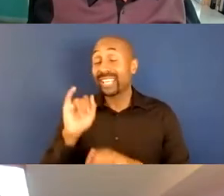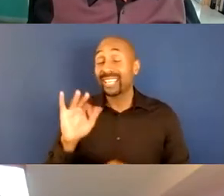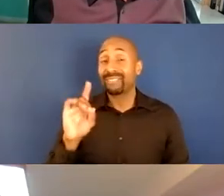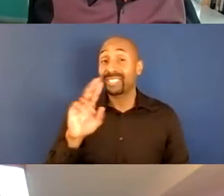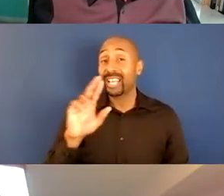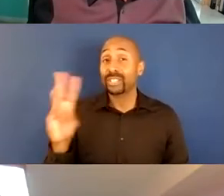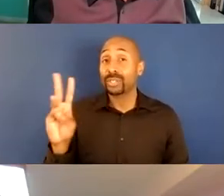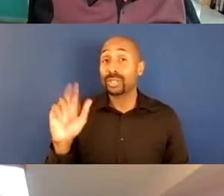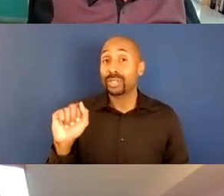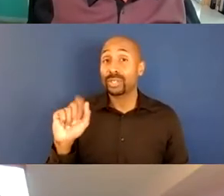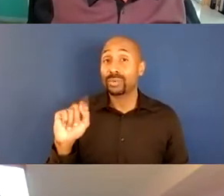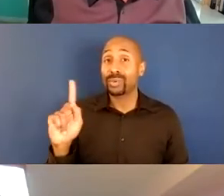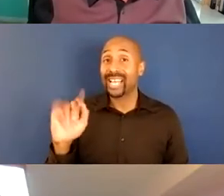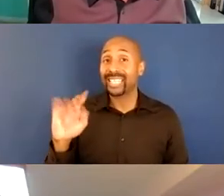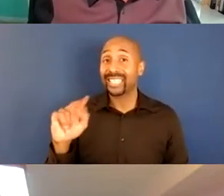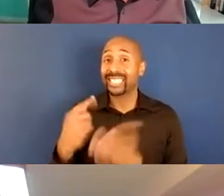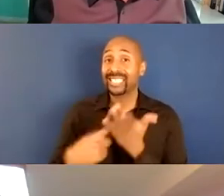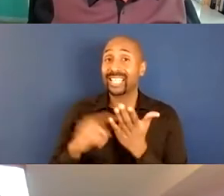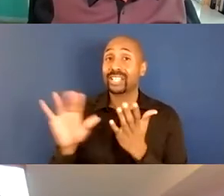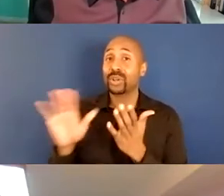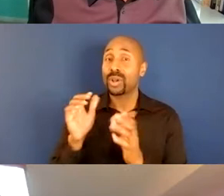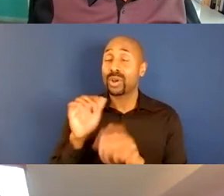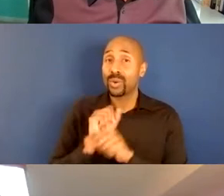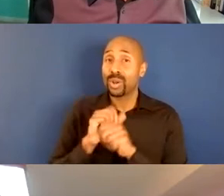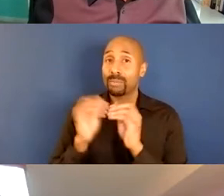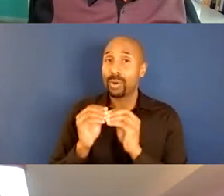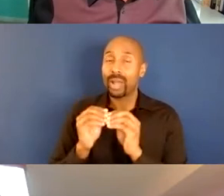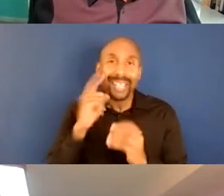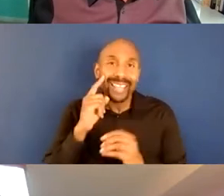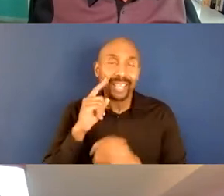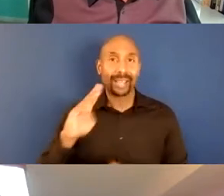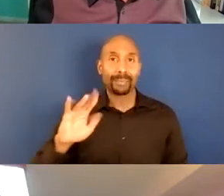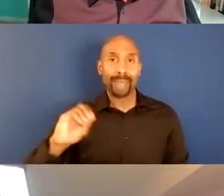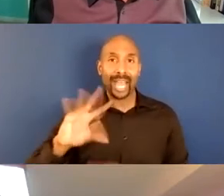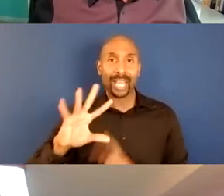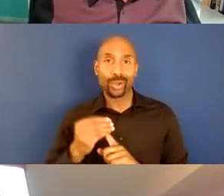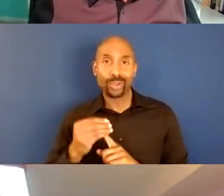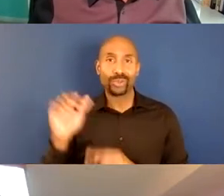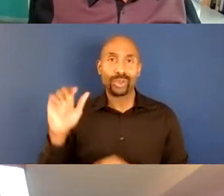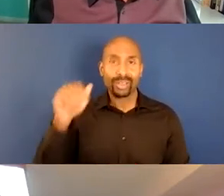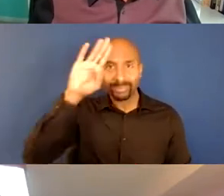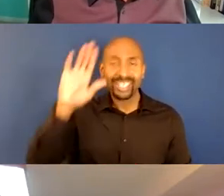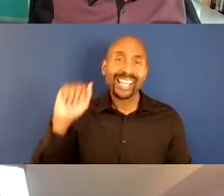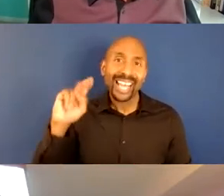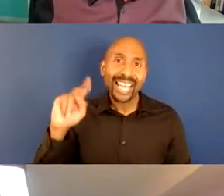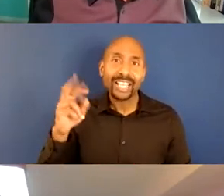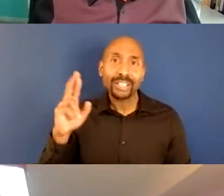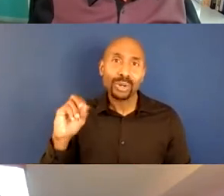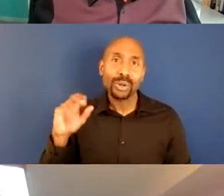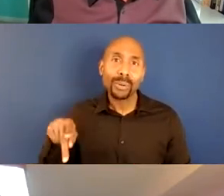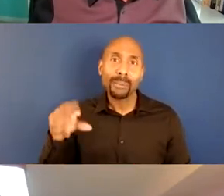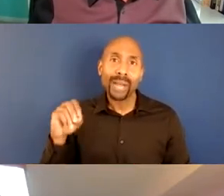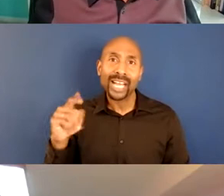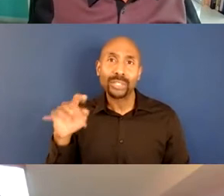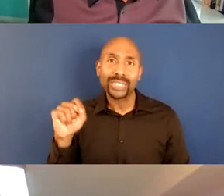but even when you think, you know, a biocultural anthropologist, I mean, it already, there's enough in